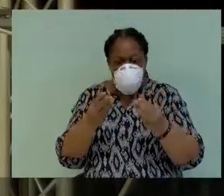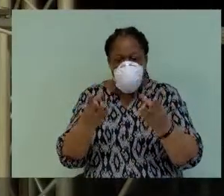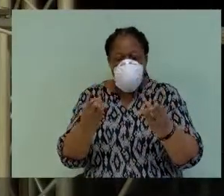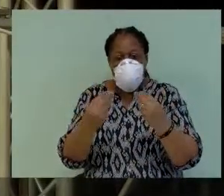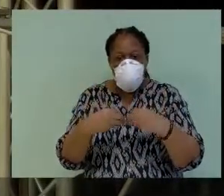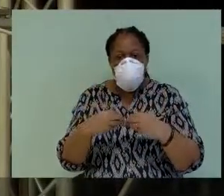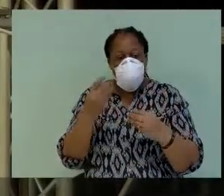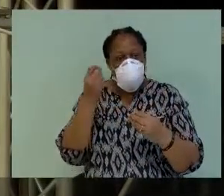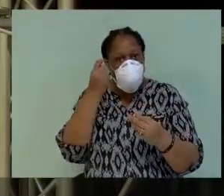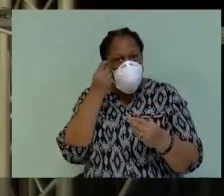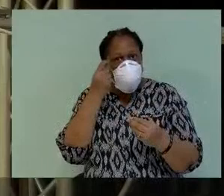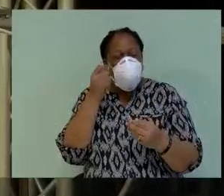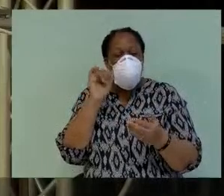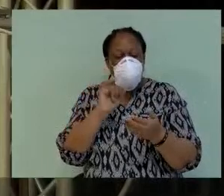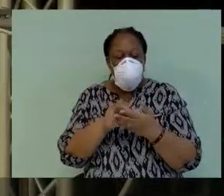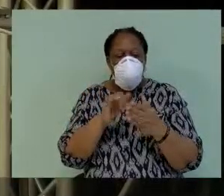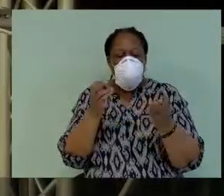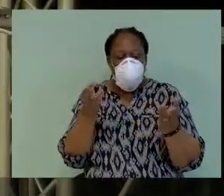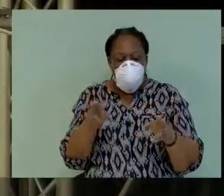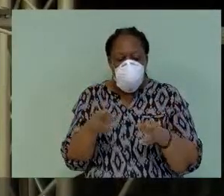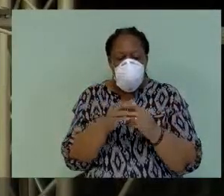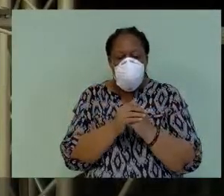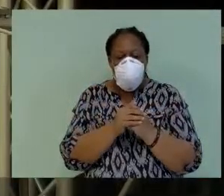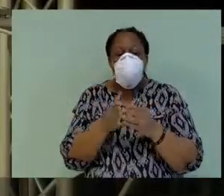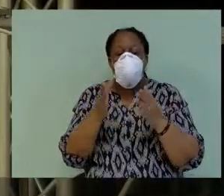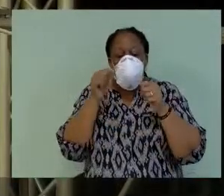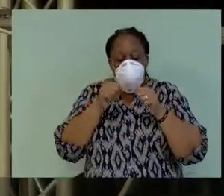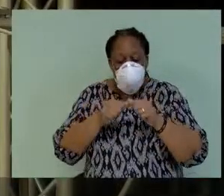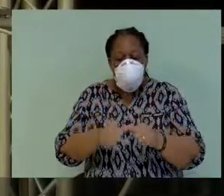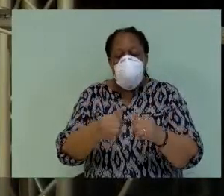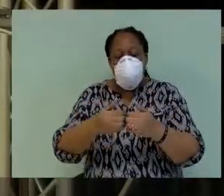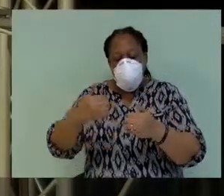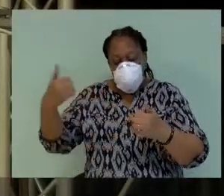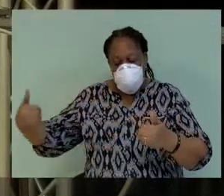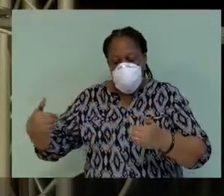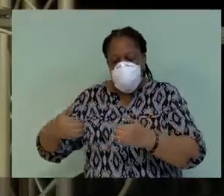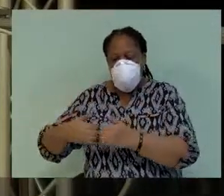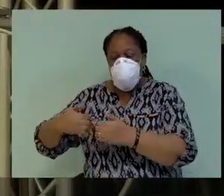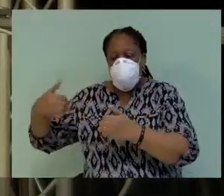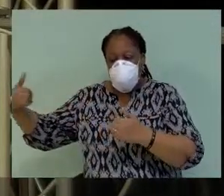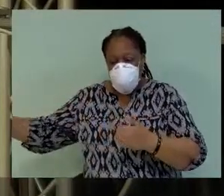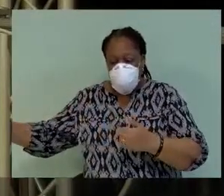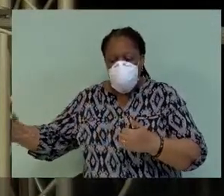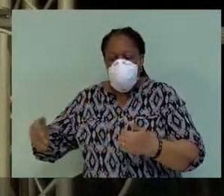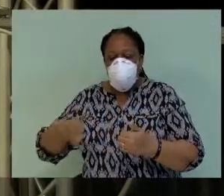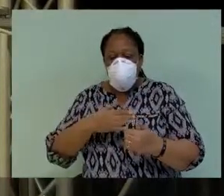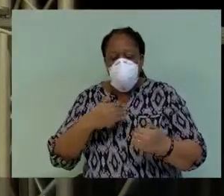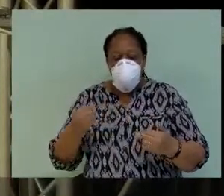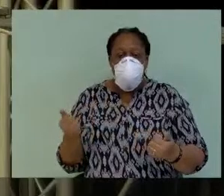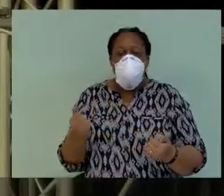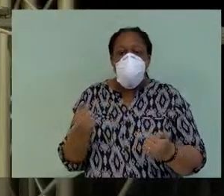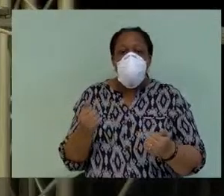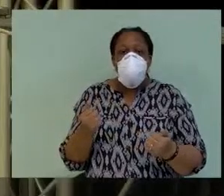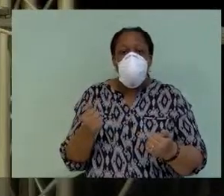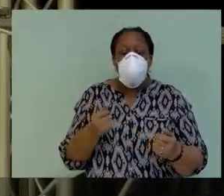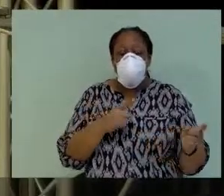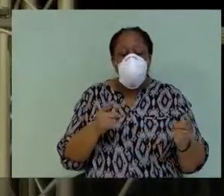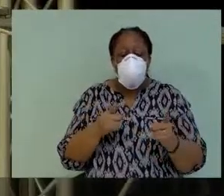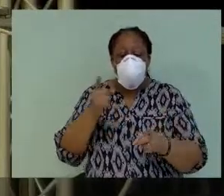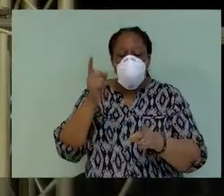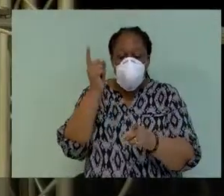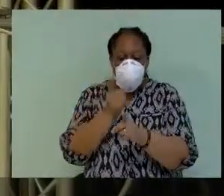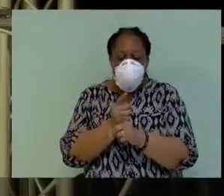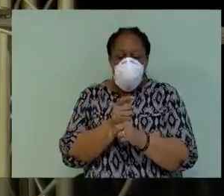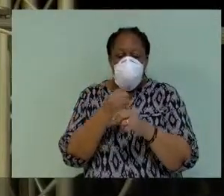social distancing and or avoidance if possible, and also to demonstrate the right